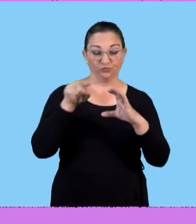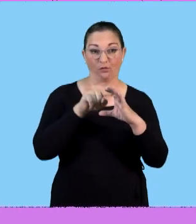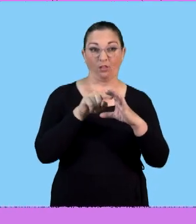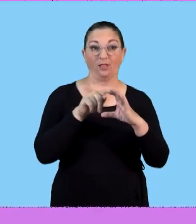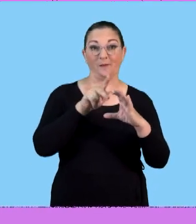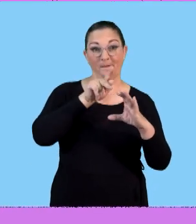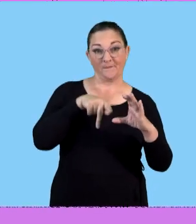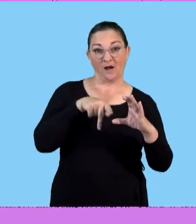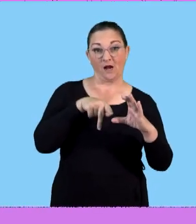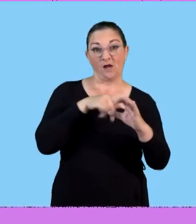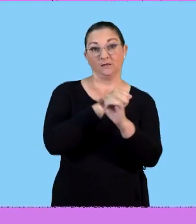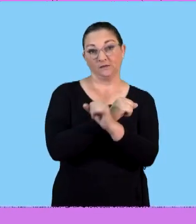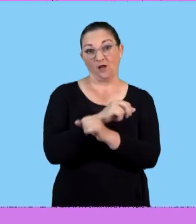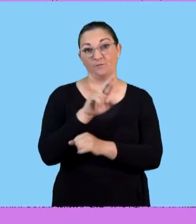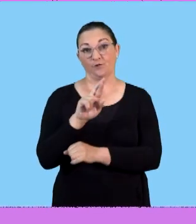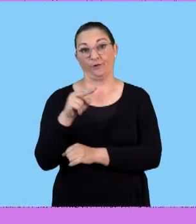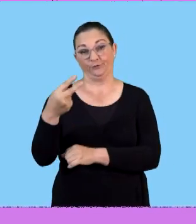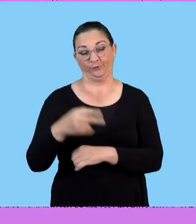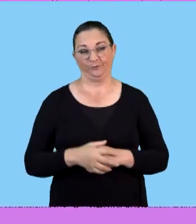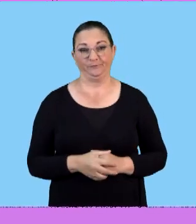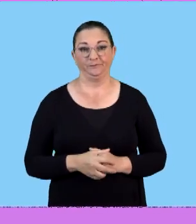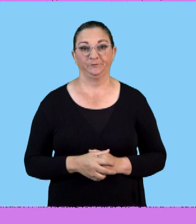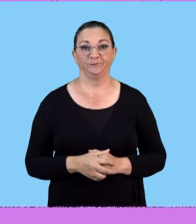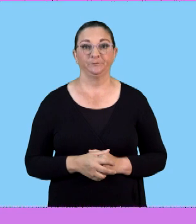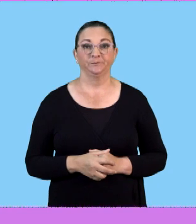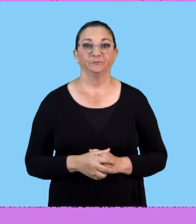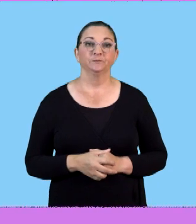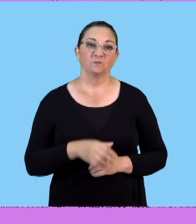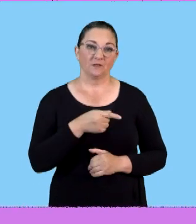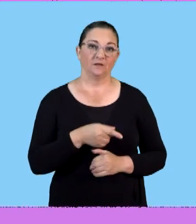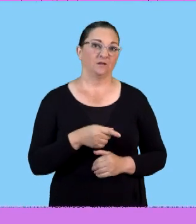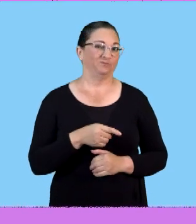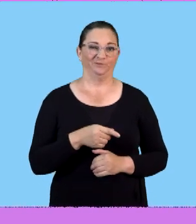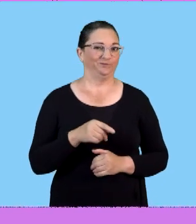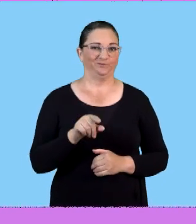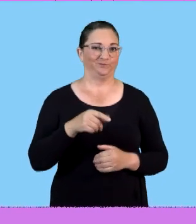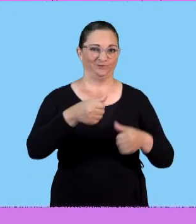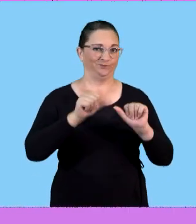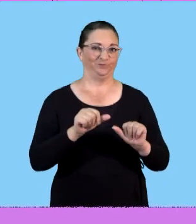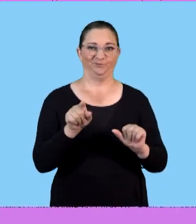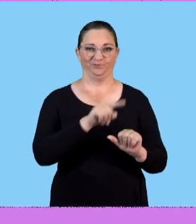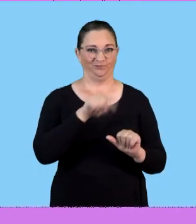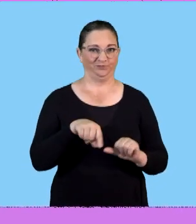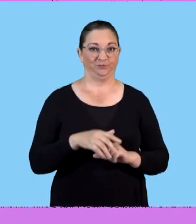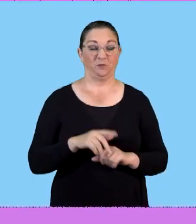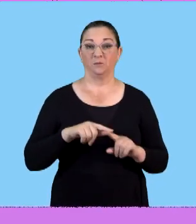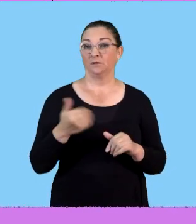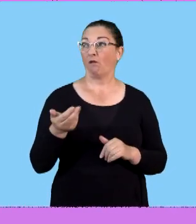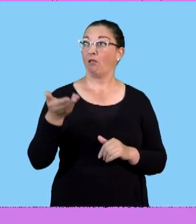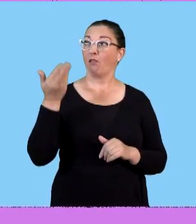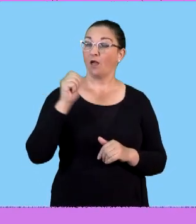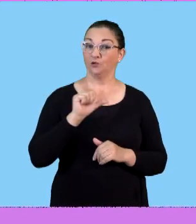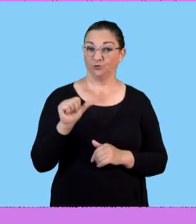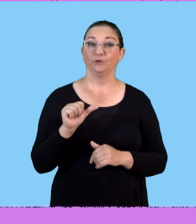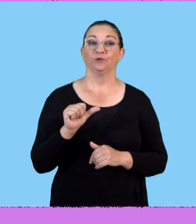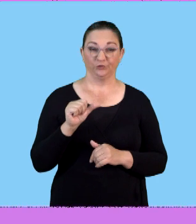circle, we say it's pi times radius squared. Okay, so that one is definitely not correct. Okay, those who